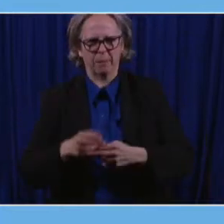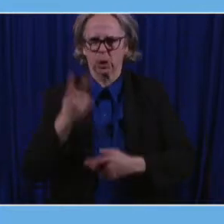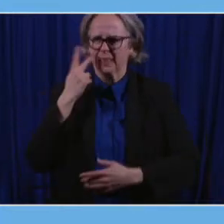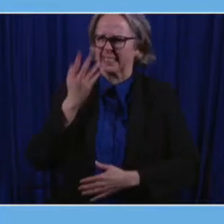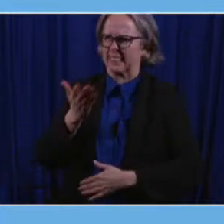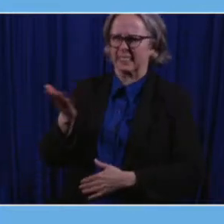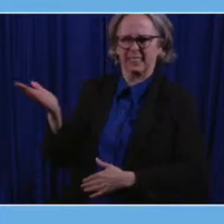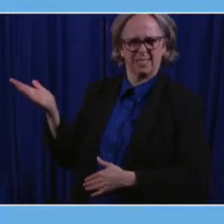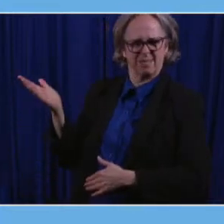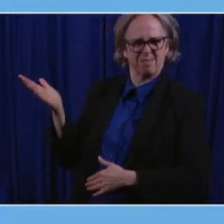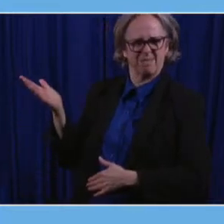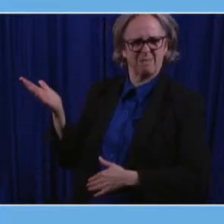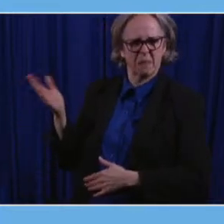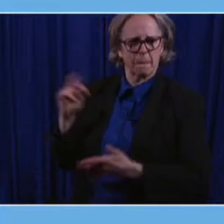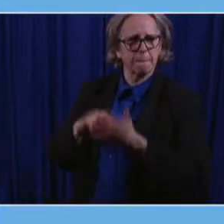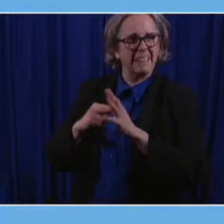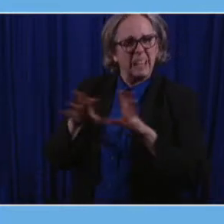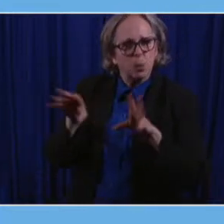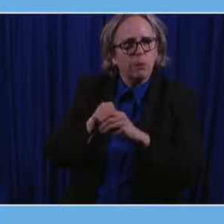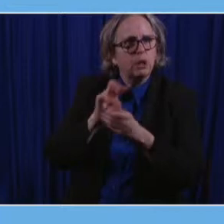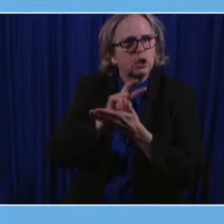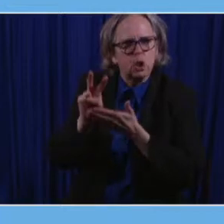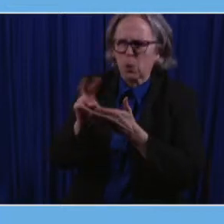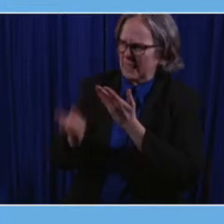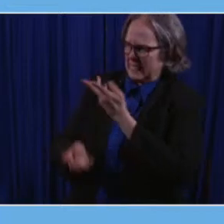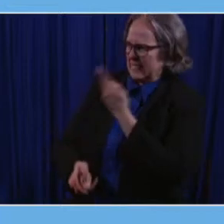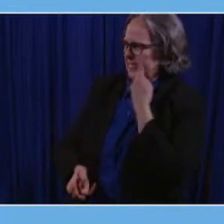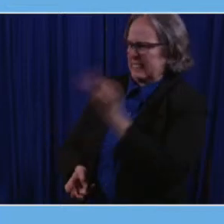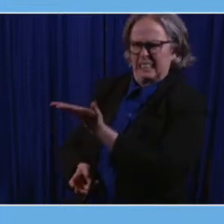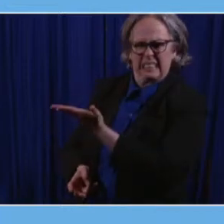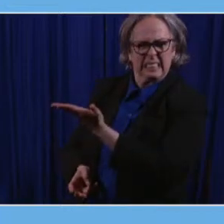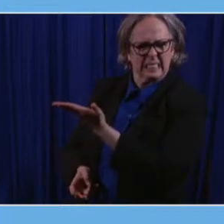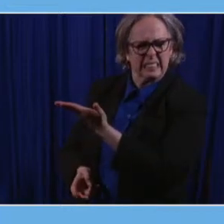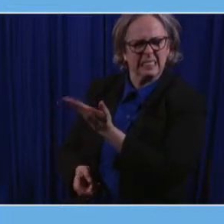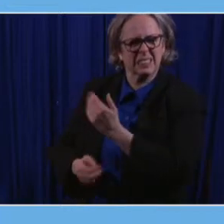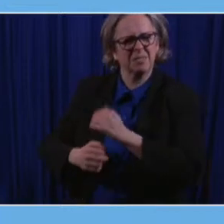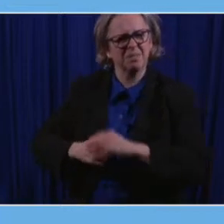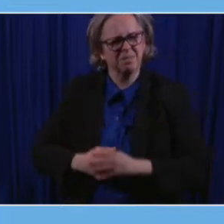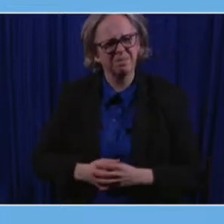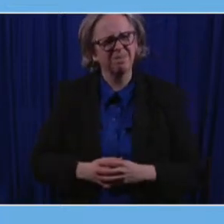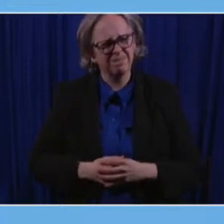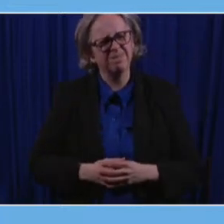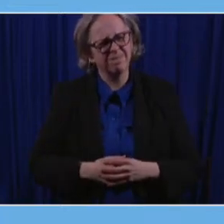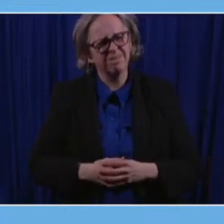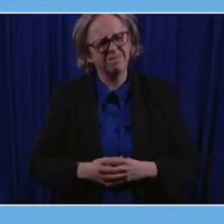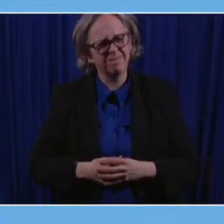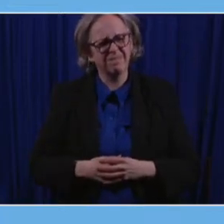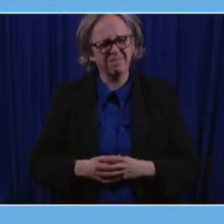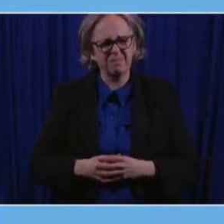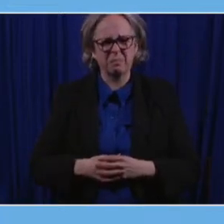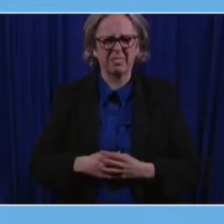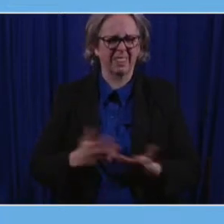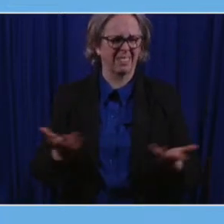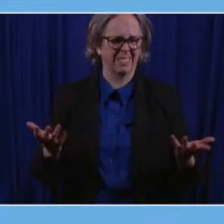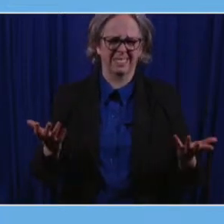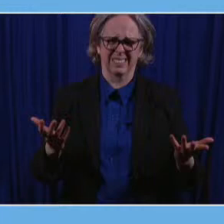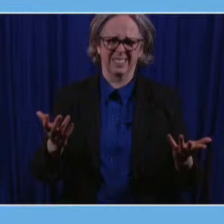These are not historical numbers. These are last 2 weeks. And you can see a trend. We've